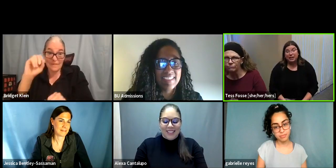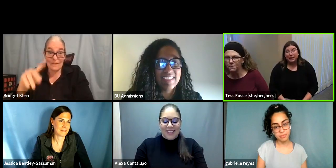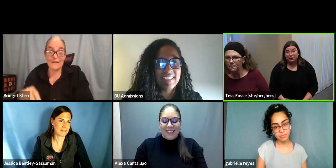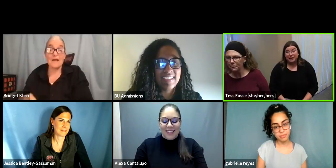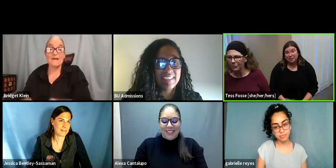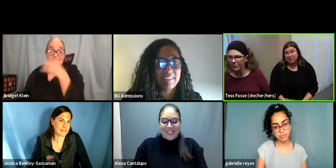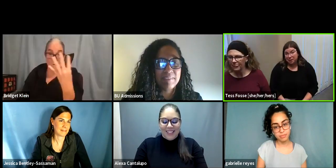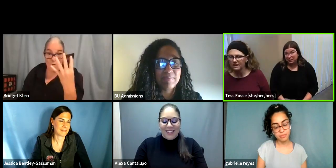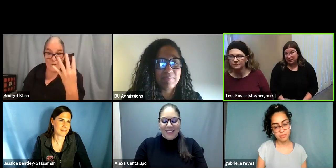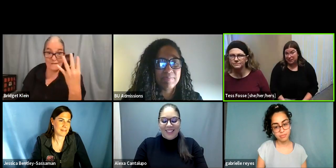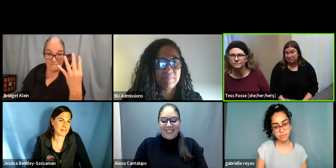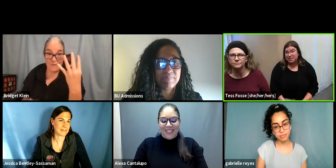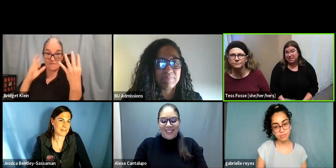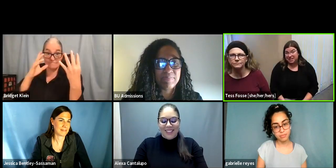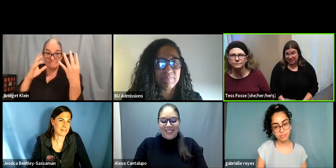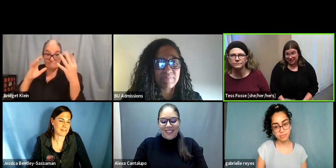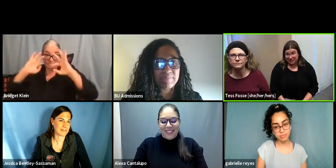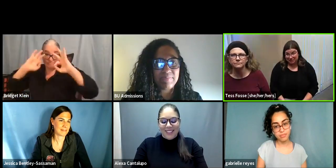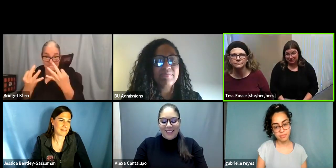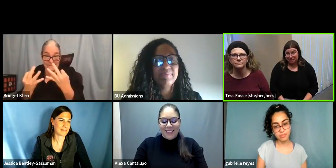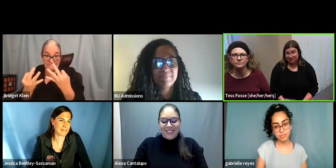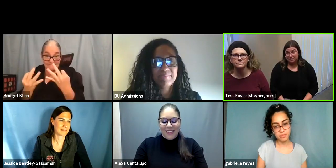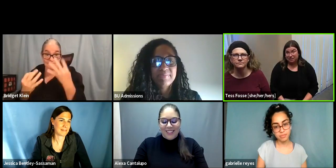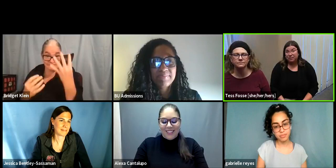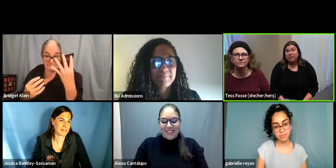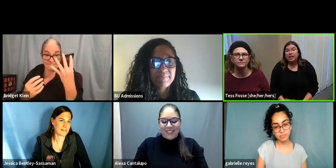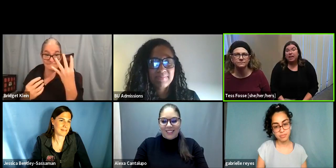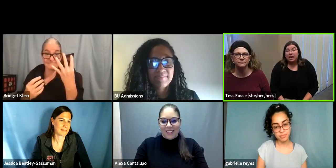I want to clarify something about some statistics.